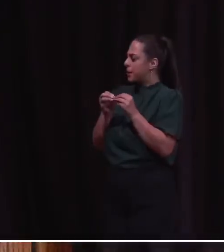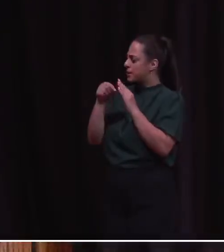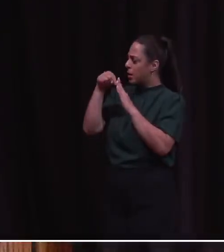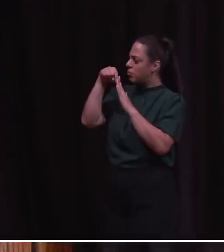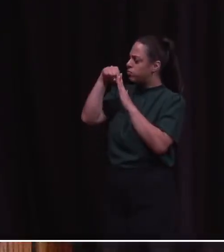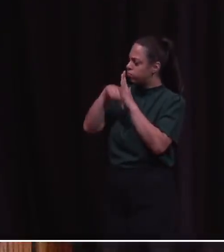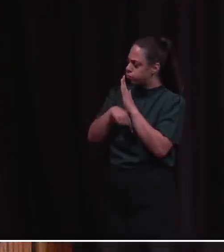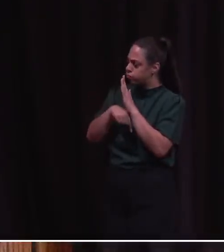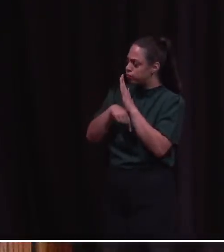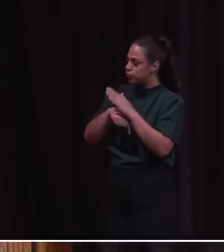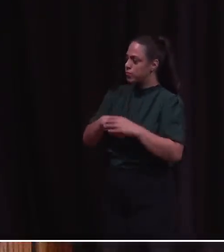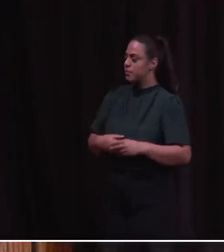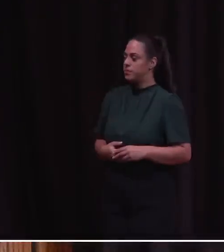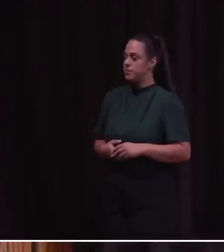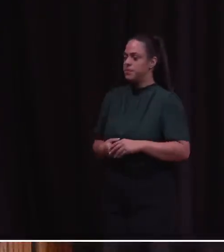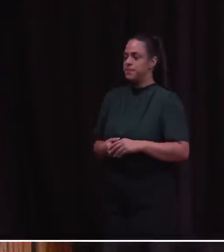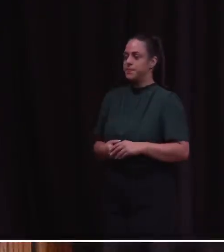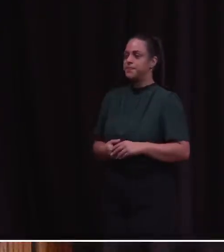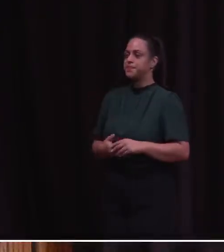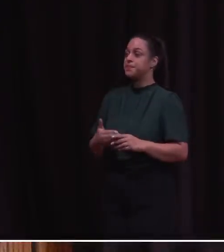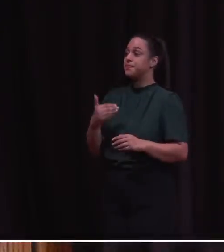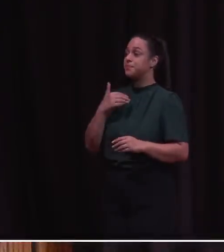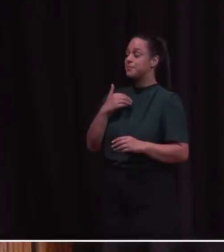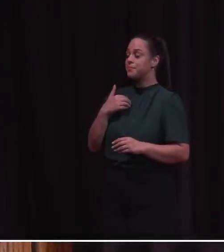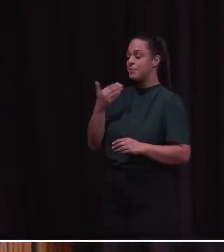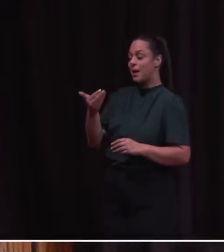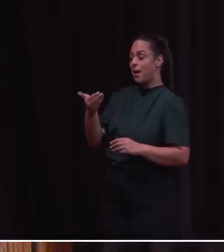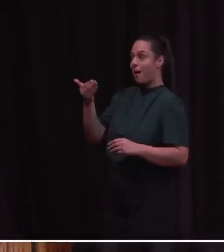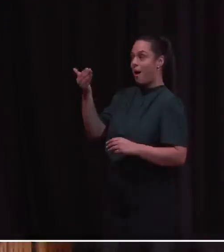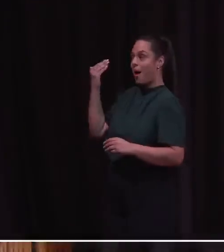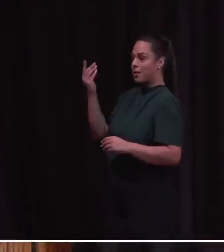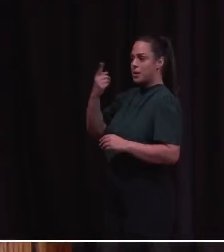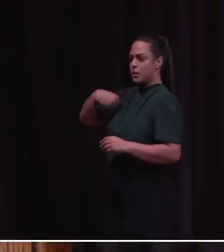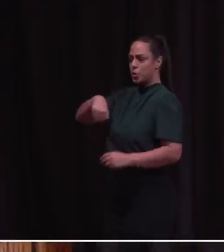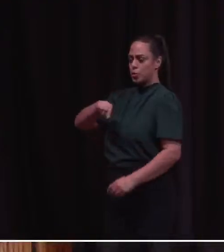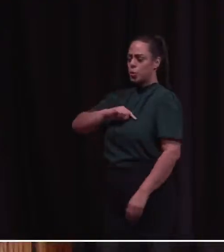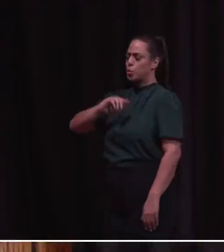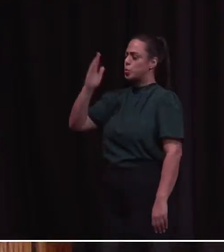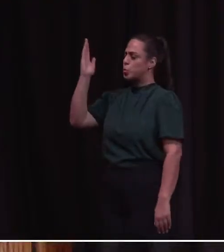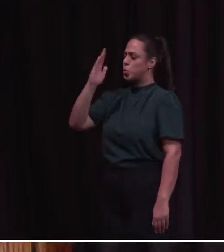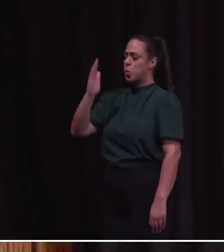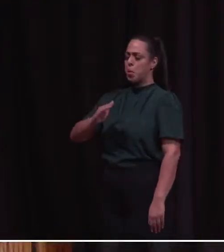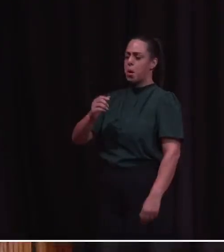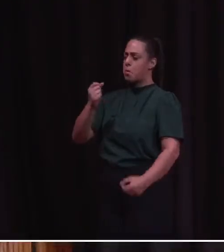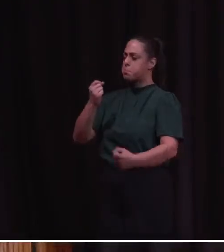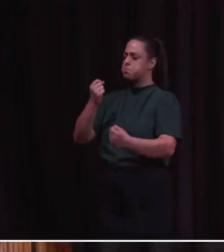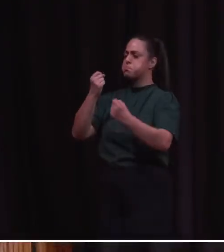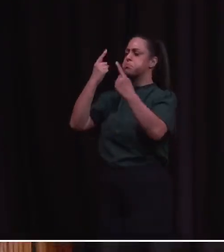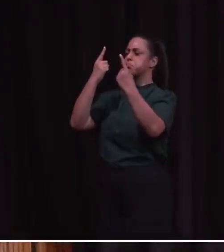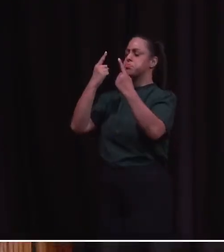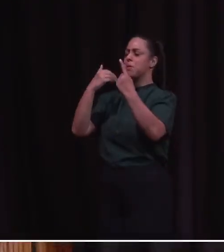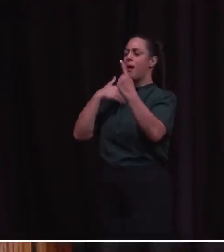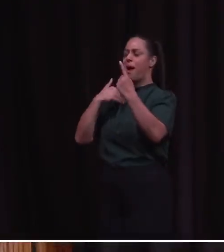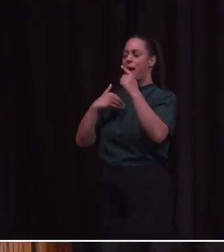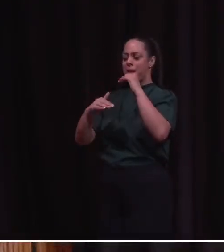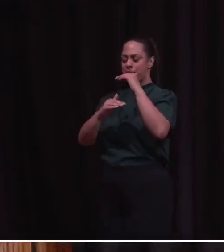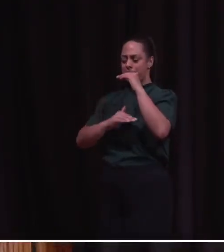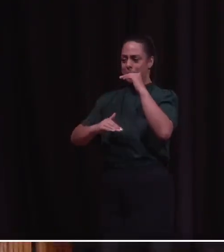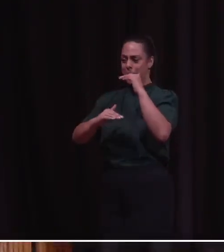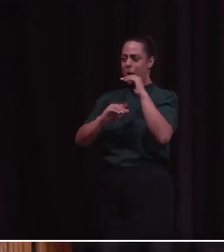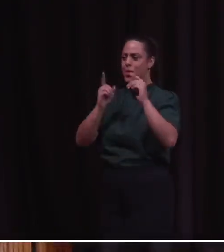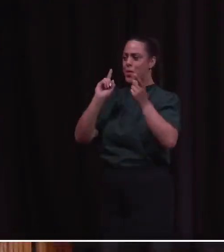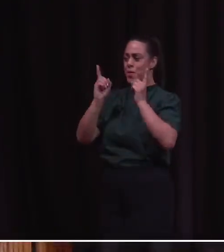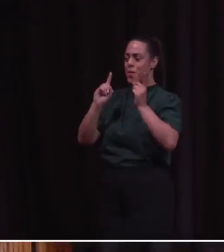didn't even understand the ramifications. Because when they ask me, but what about Yoruba inheritance system? Can